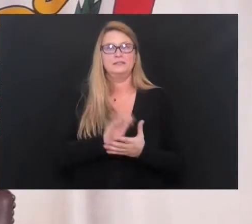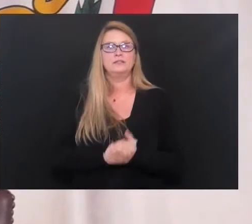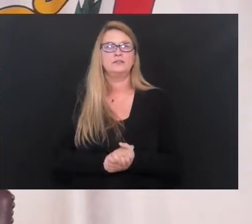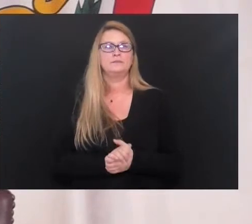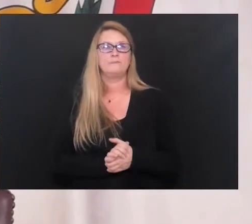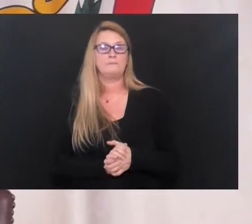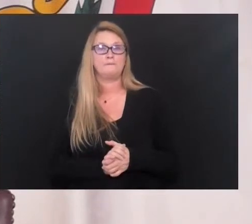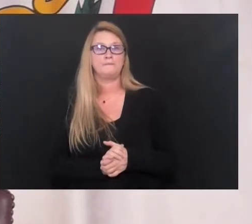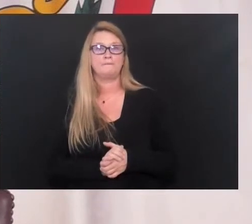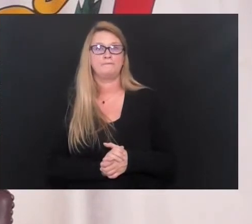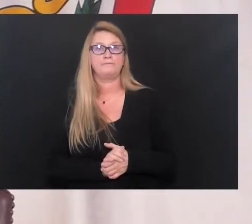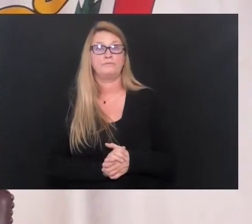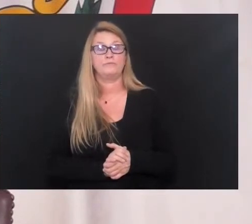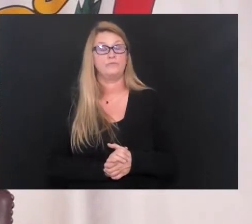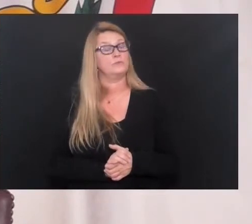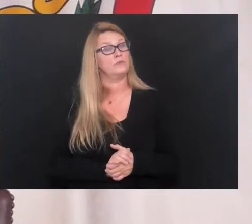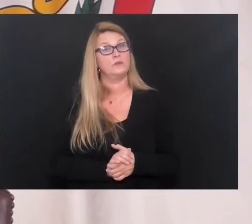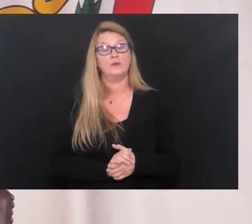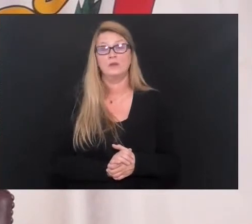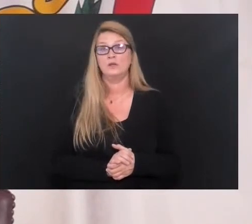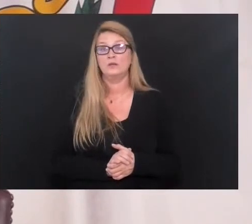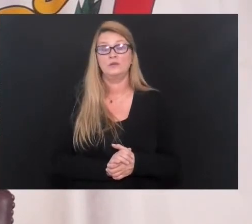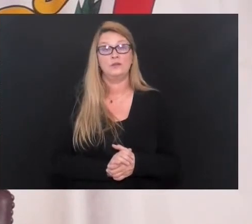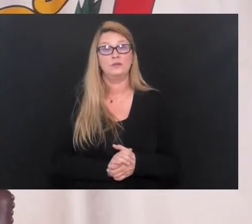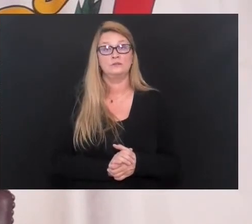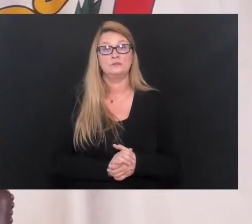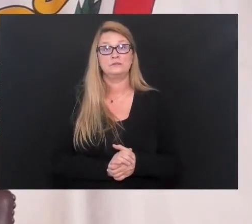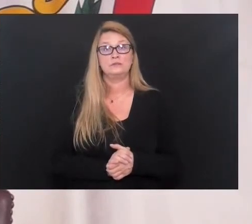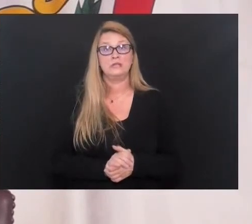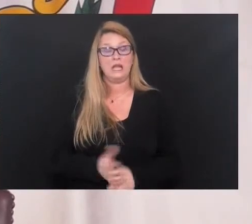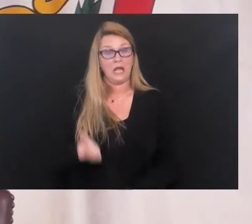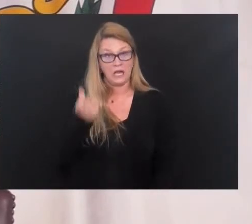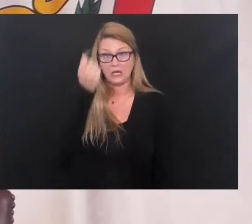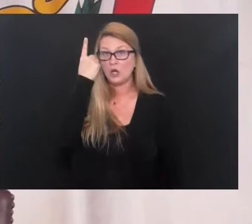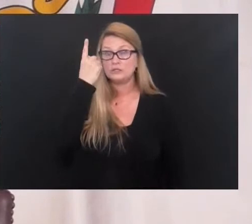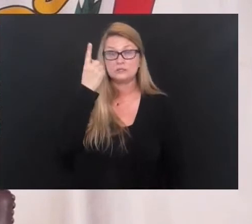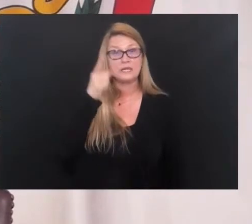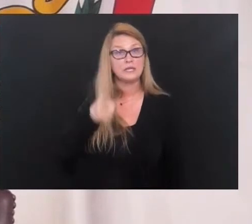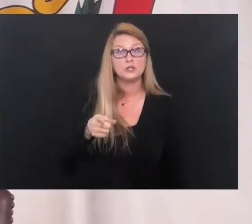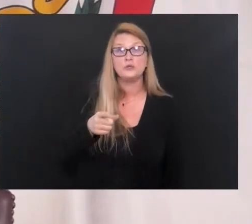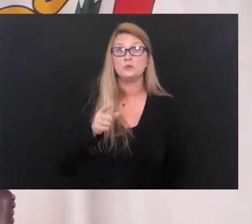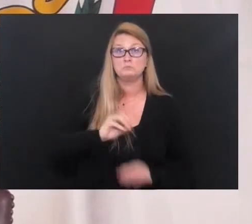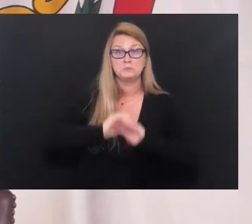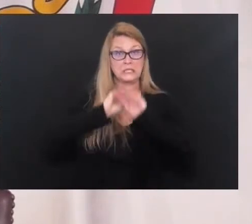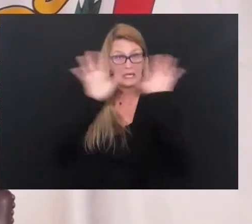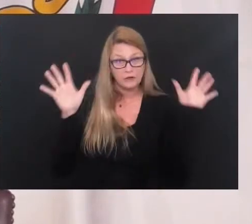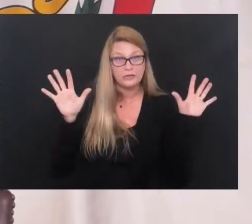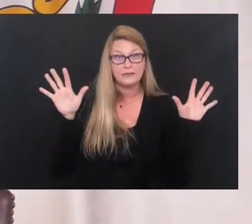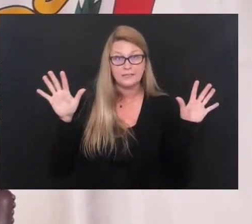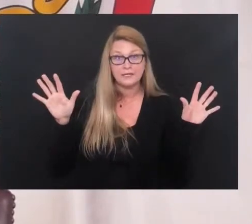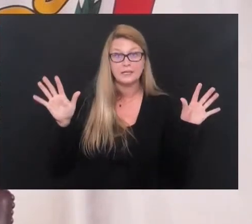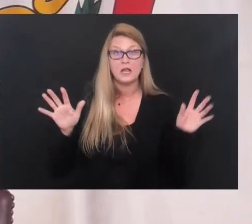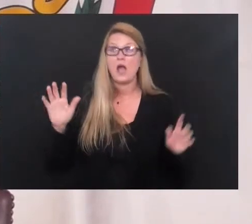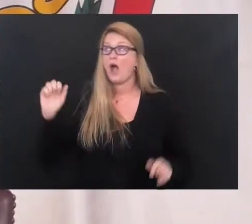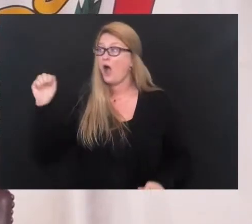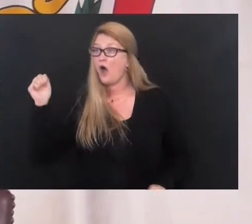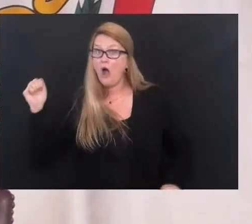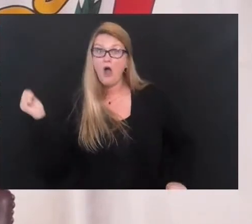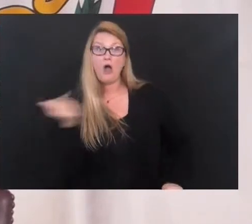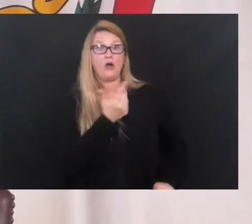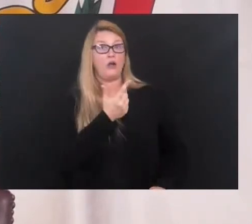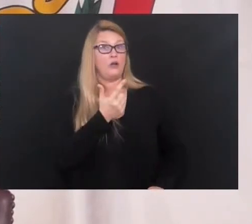But Kenny, I hear you. I hear you loud and clear, and all of